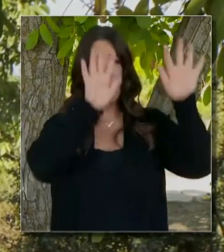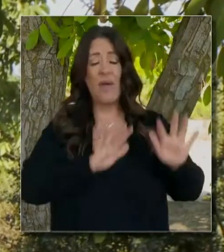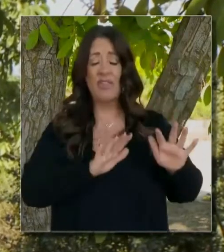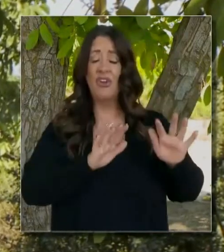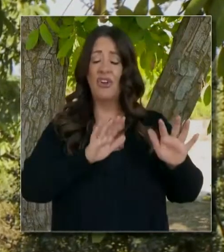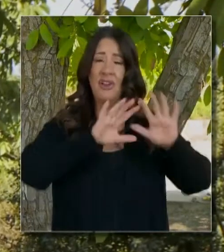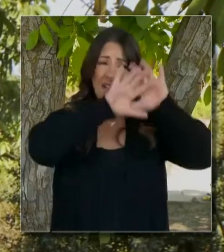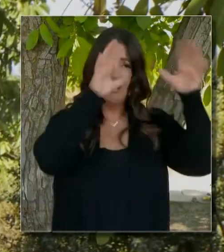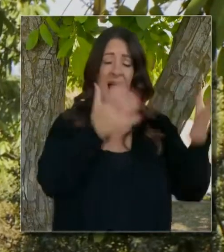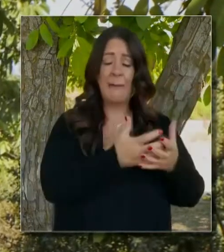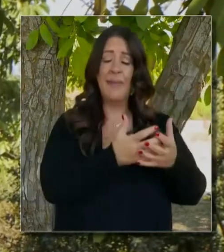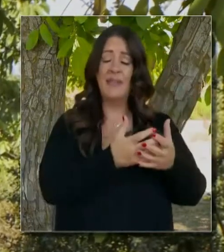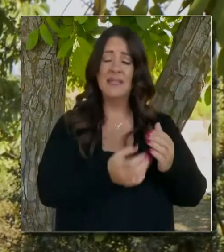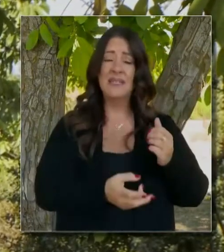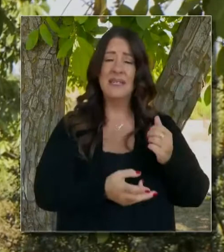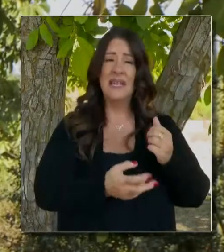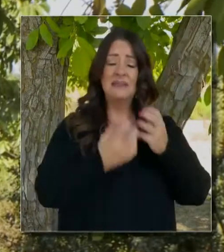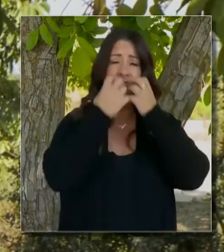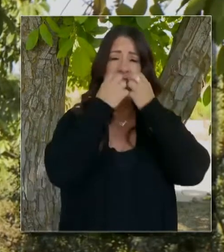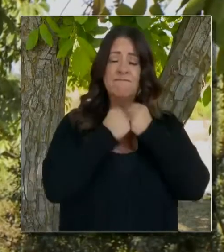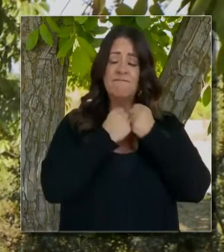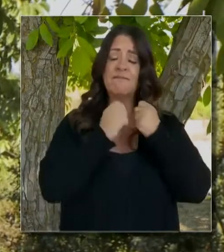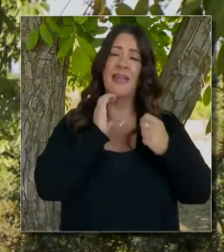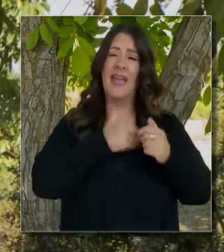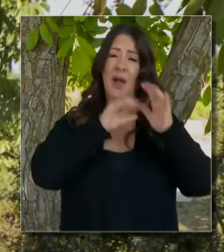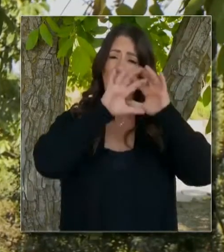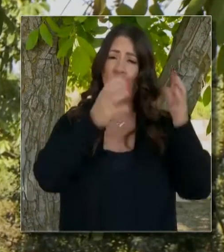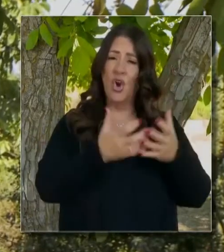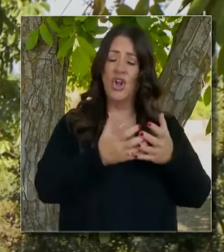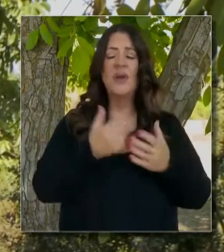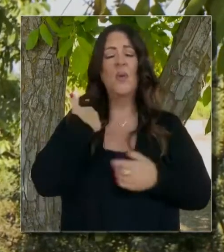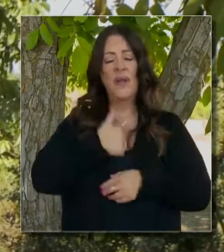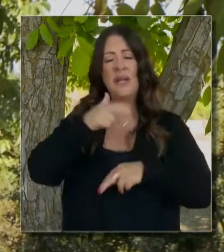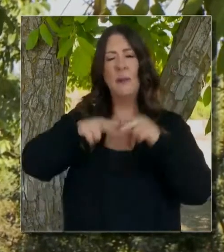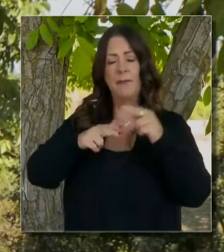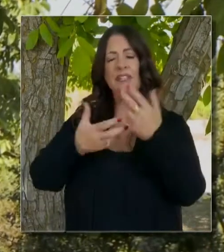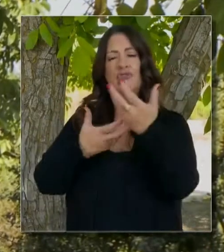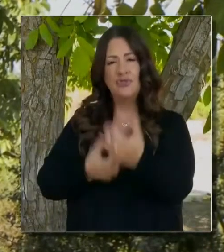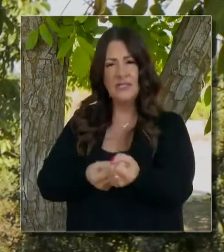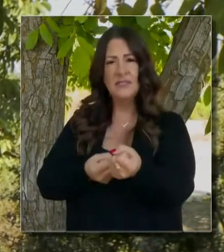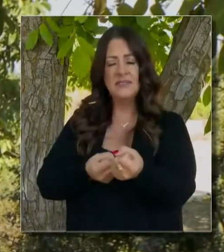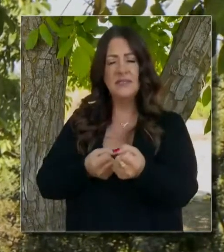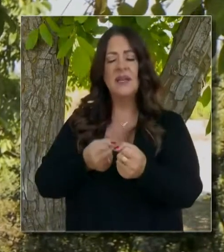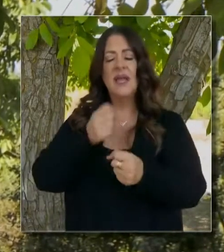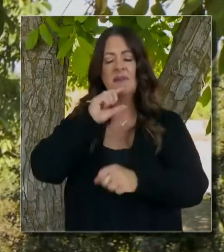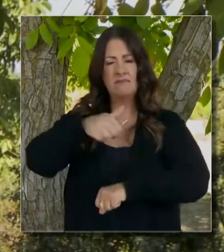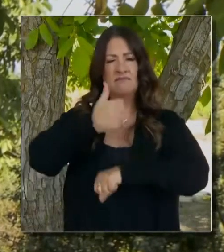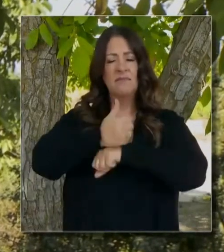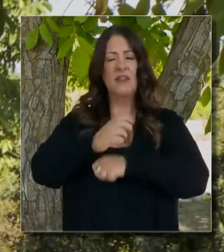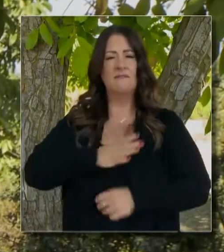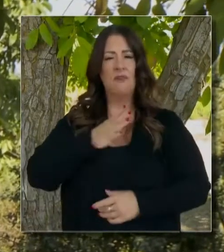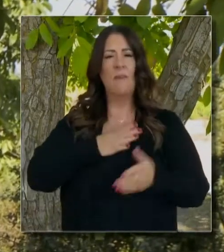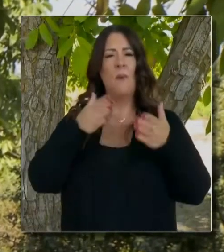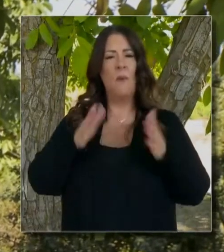at the speed of trust. And so that formally and foundationally is a big part